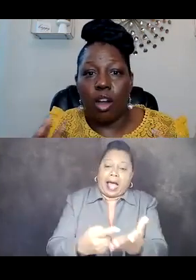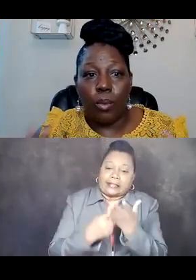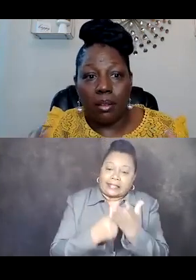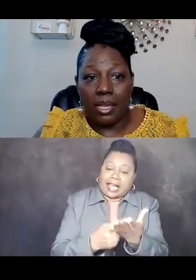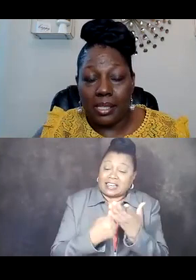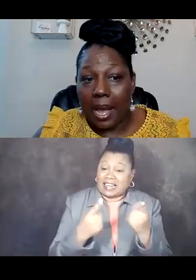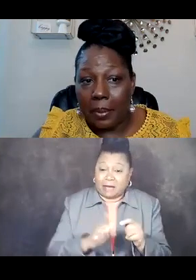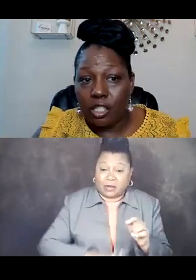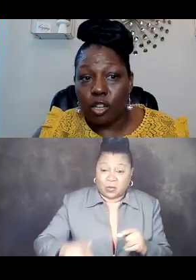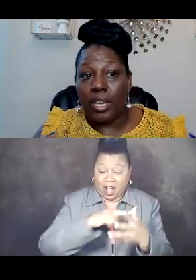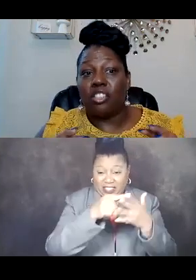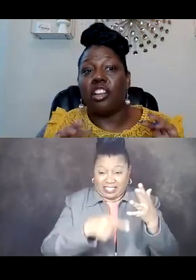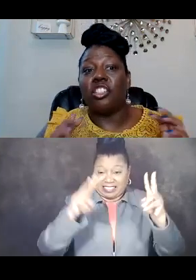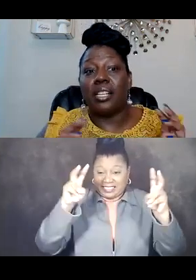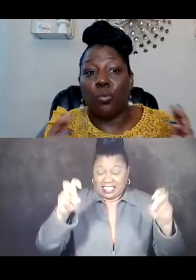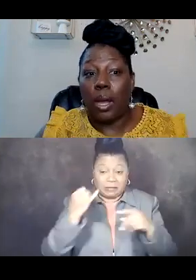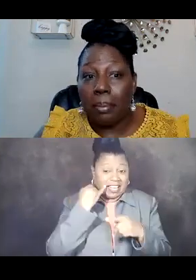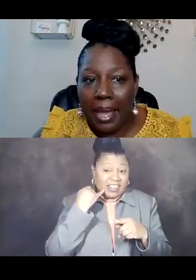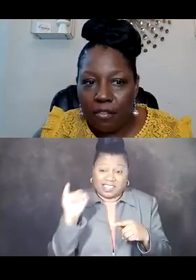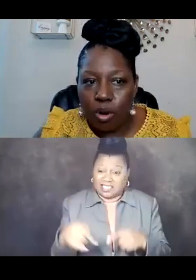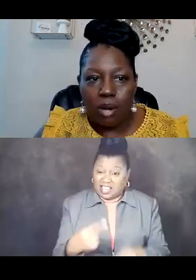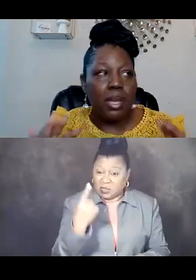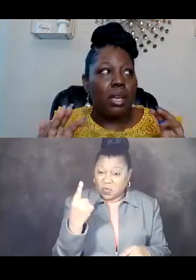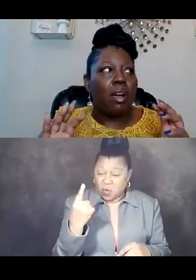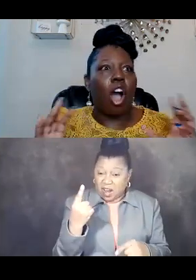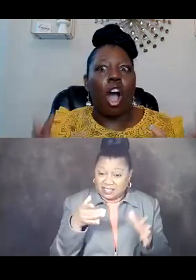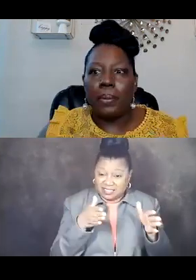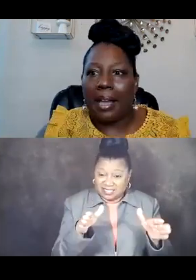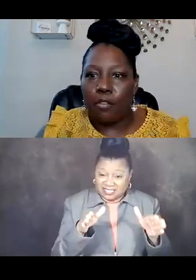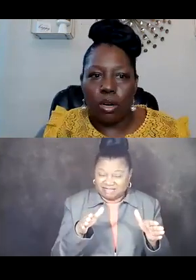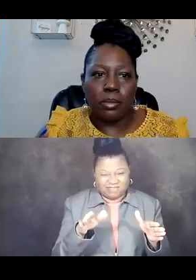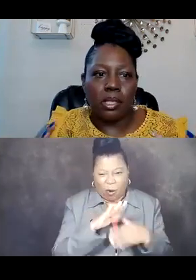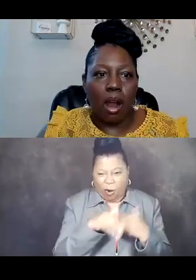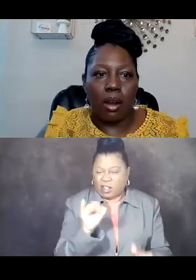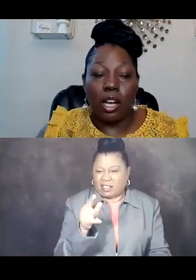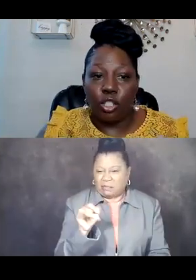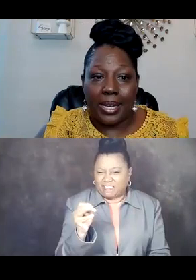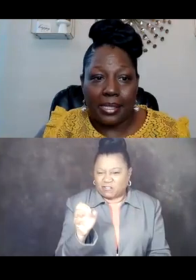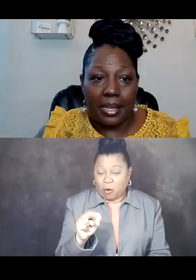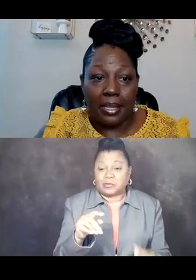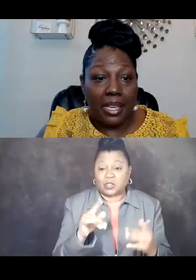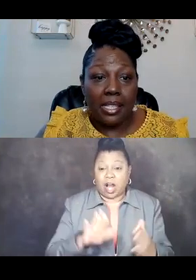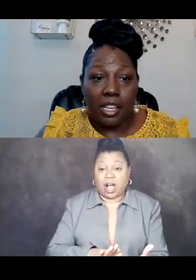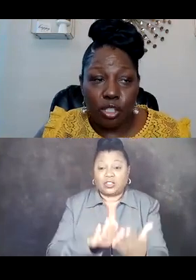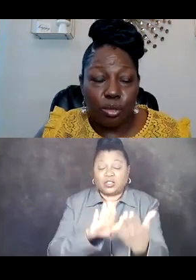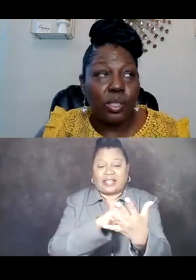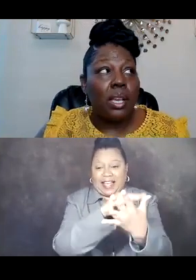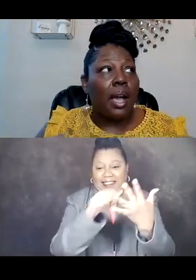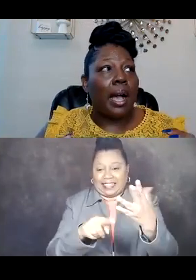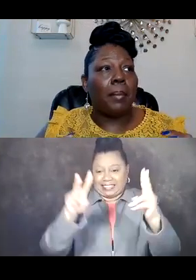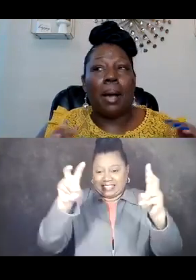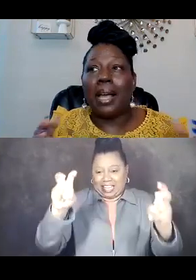happening around these topics. So is there just one platform? All platforms are addressing these